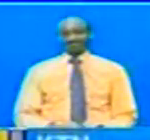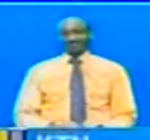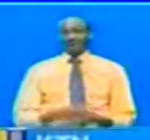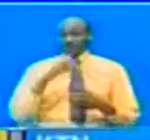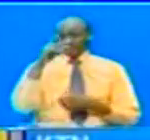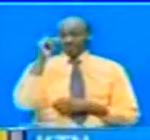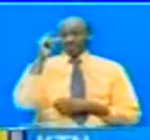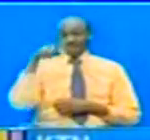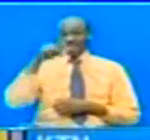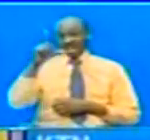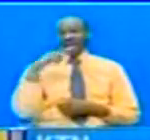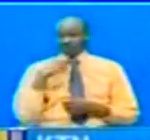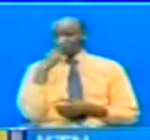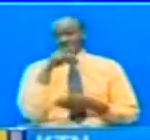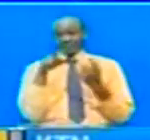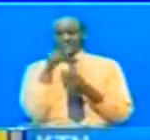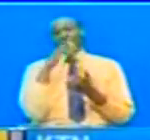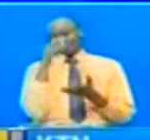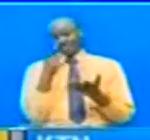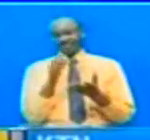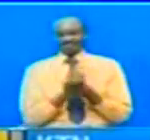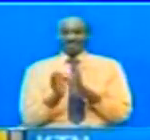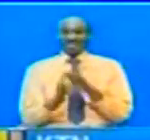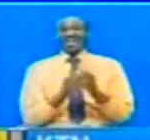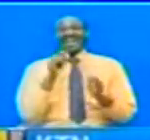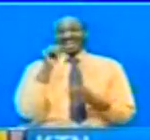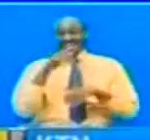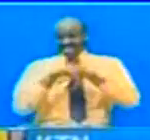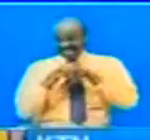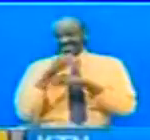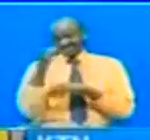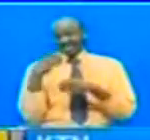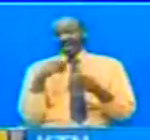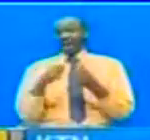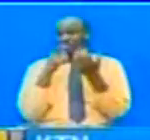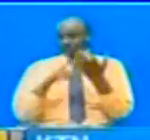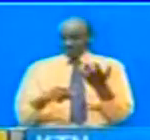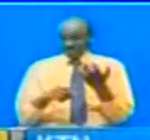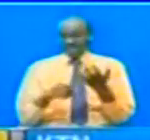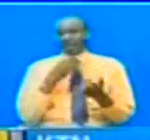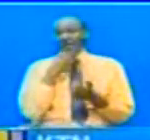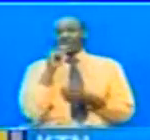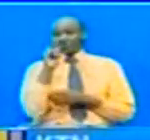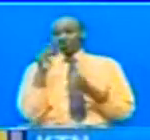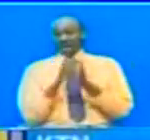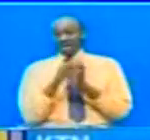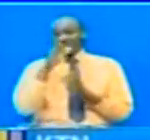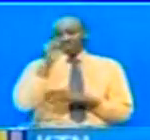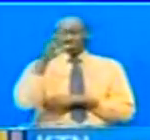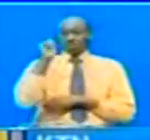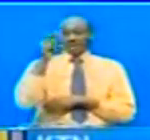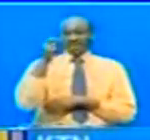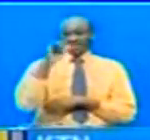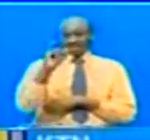The KPL will have a lot to say about that. Now, the Premier League, English Premier League, returns tonight with the likes of Manchester United, Swansea and Liverpool in action.